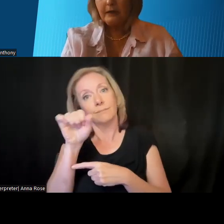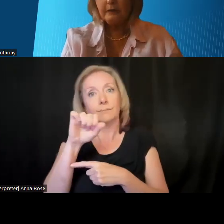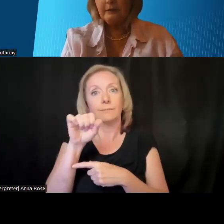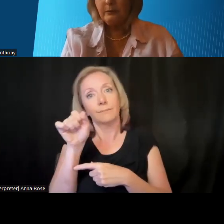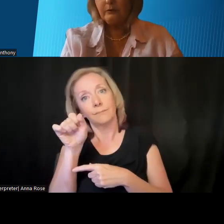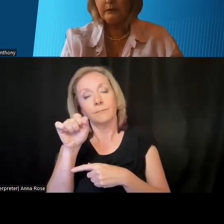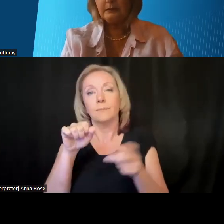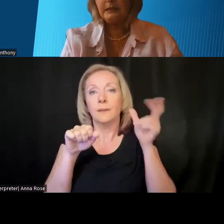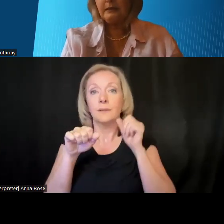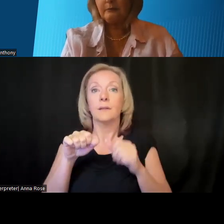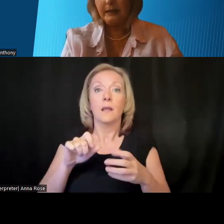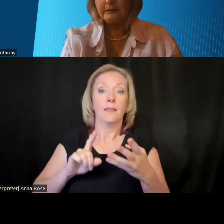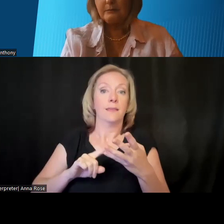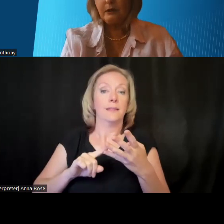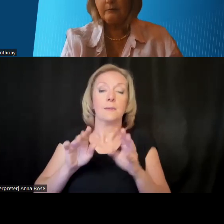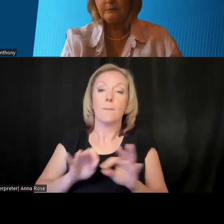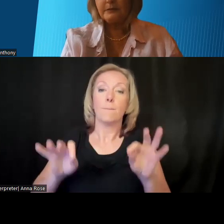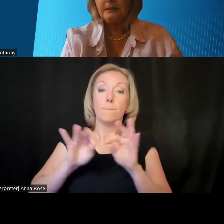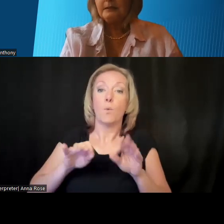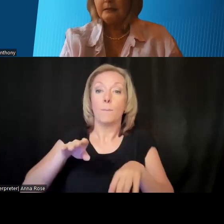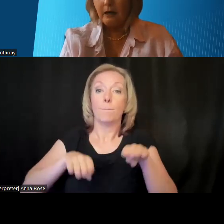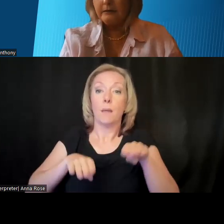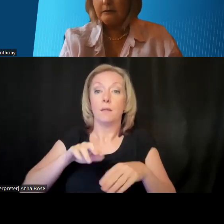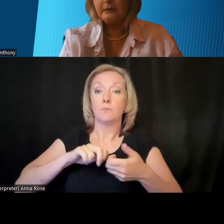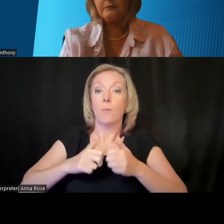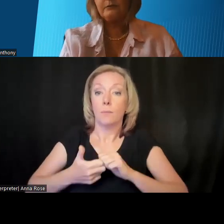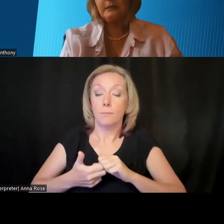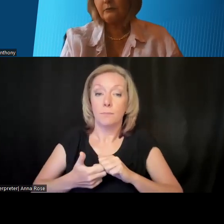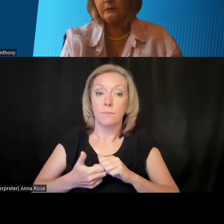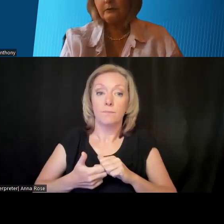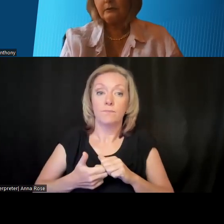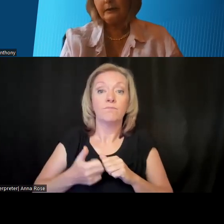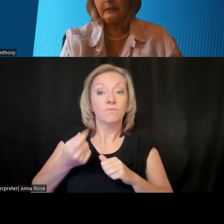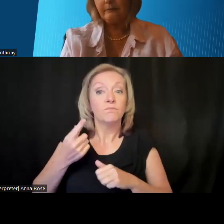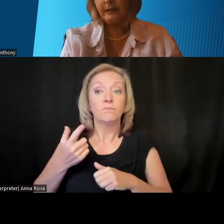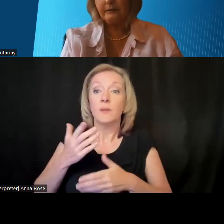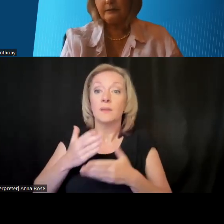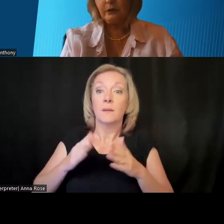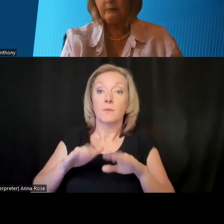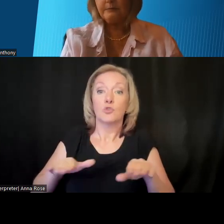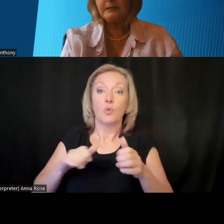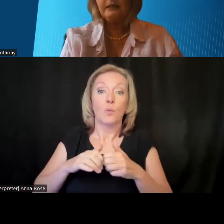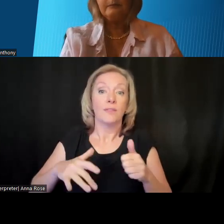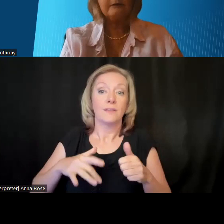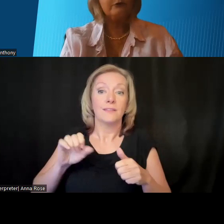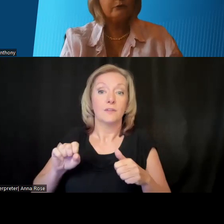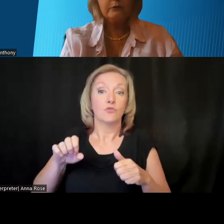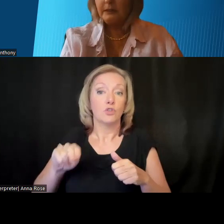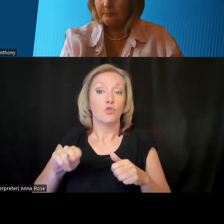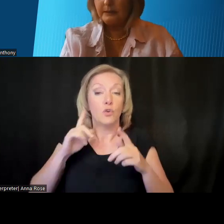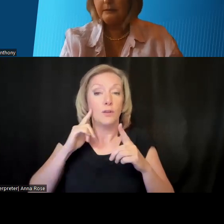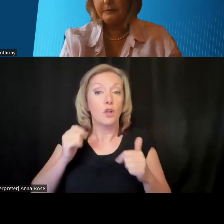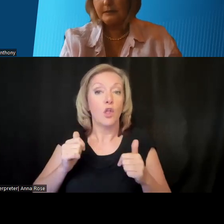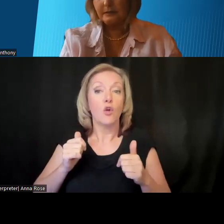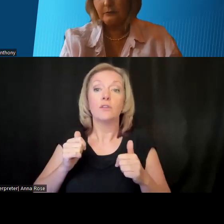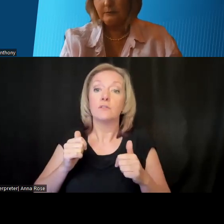is a very important indicator, balance problems. Not all kids with sensory neural loss have balance problems. But if you look